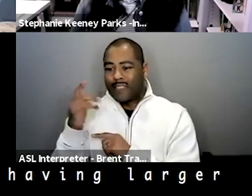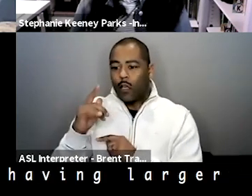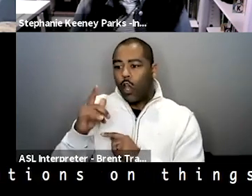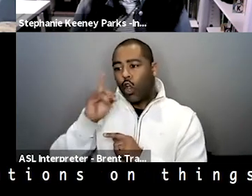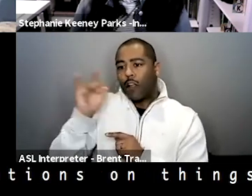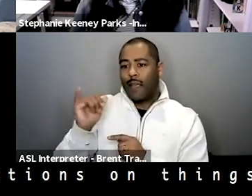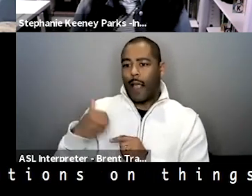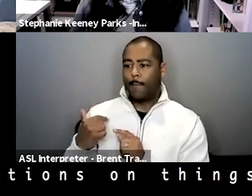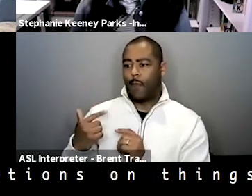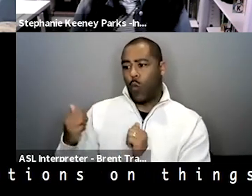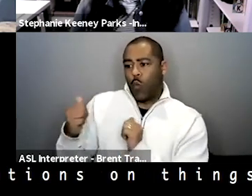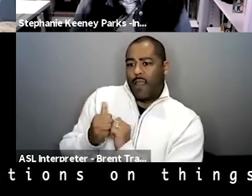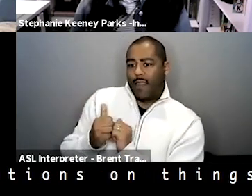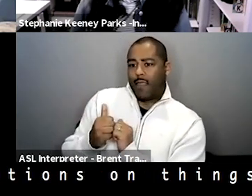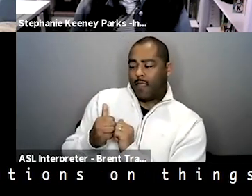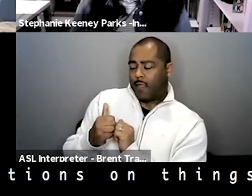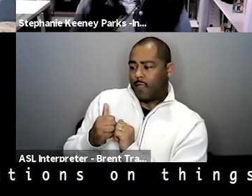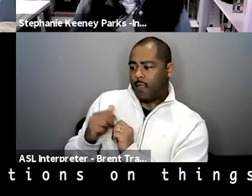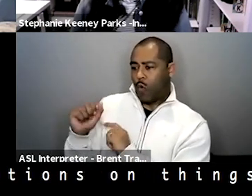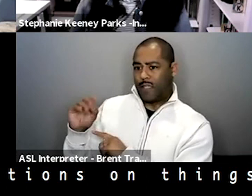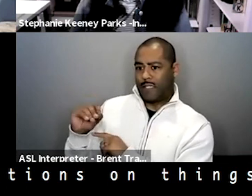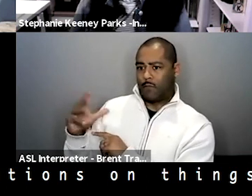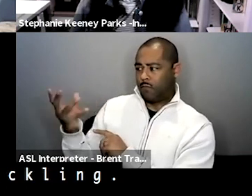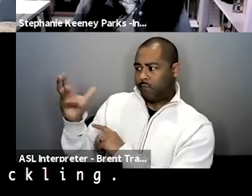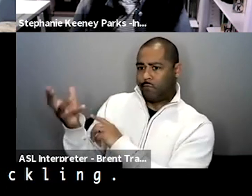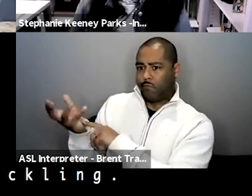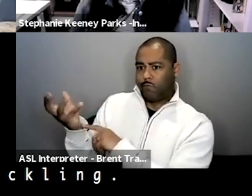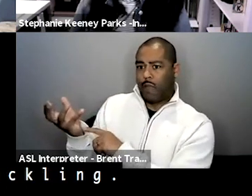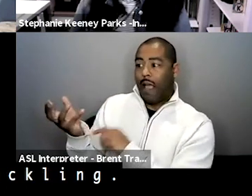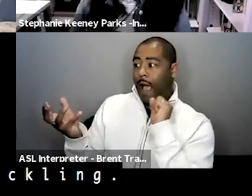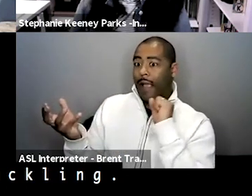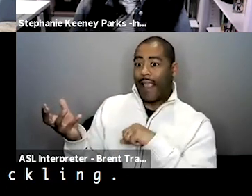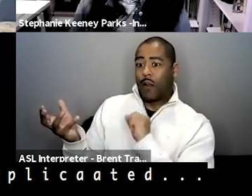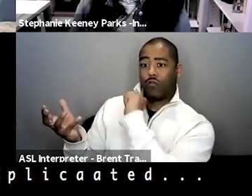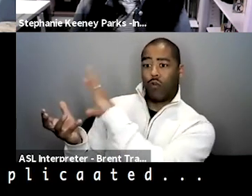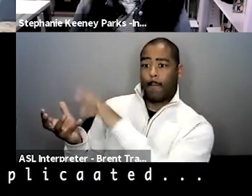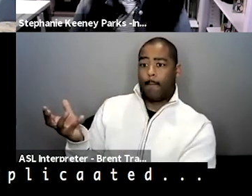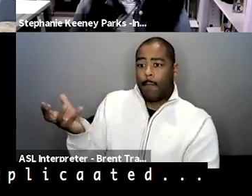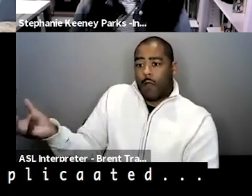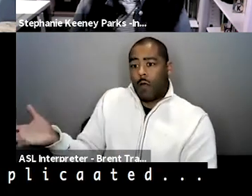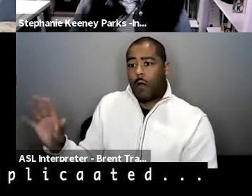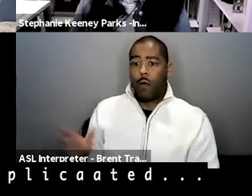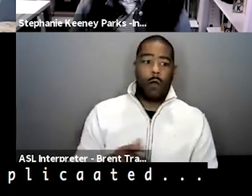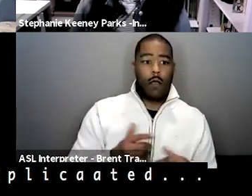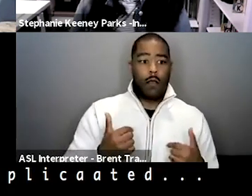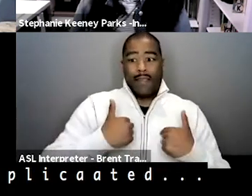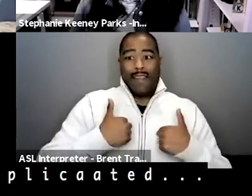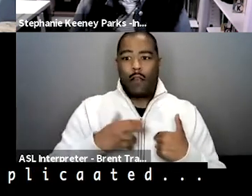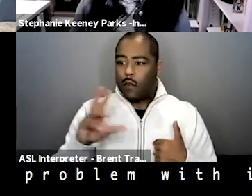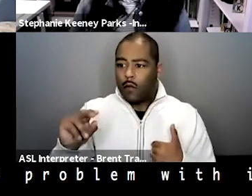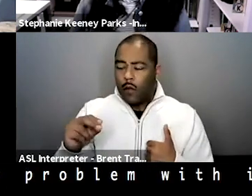having, larger conversations, unfortunately, of things that we need to be tackling. And it is